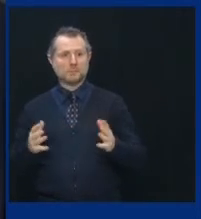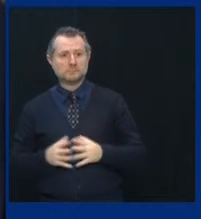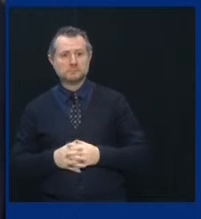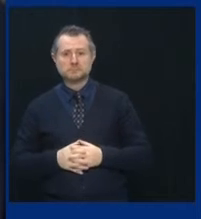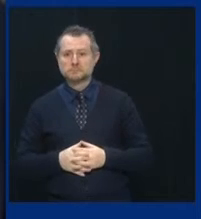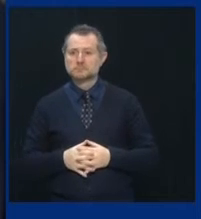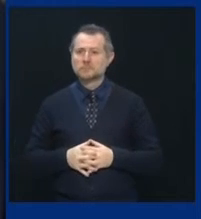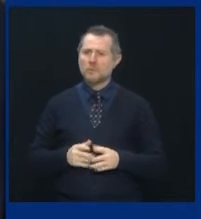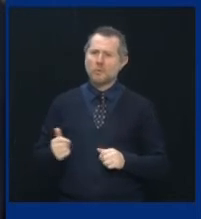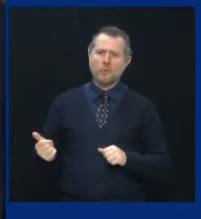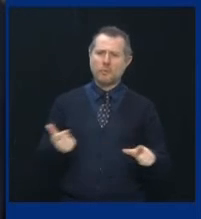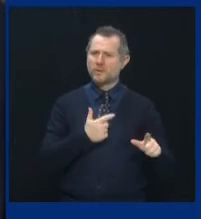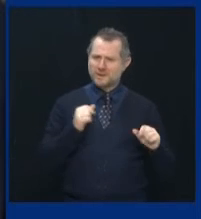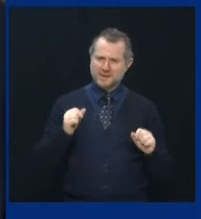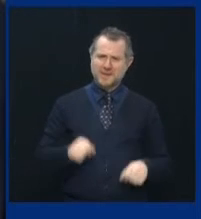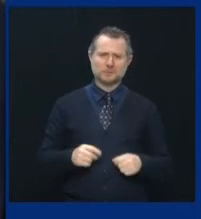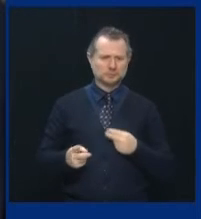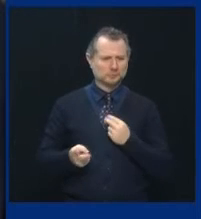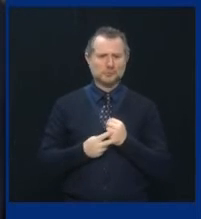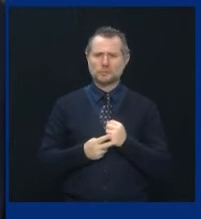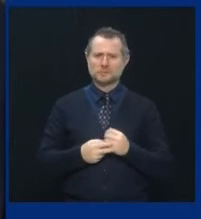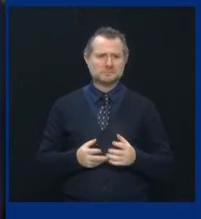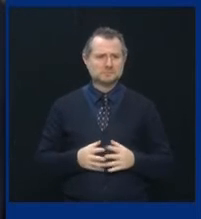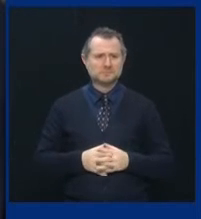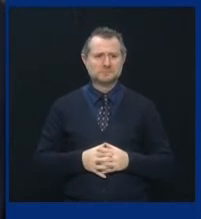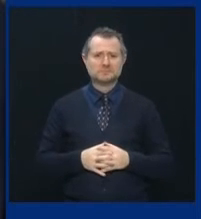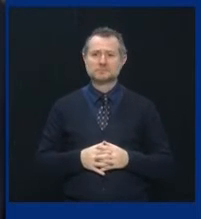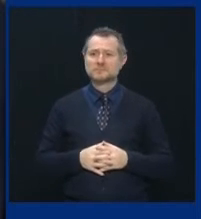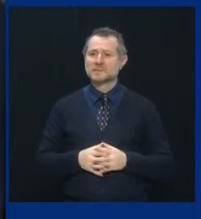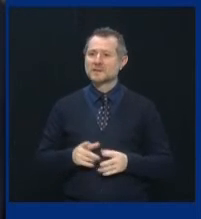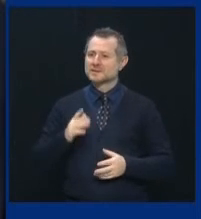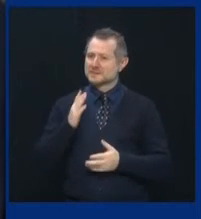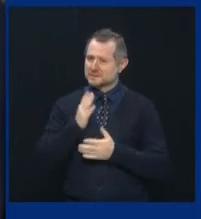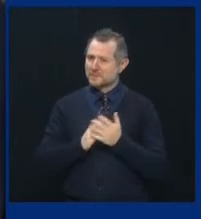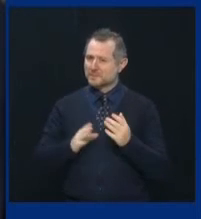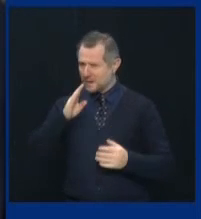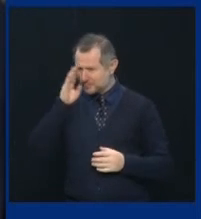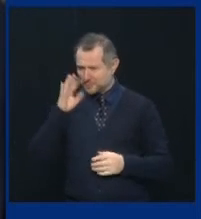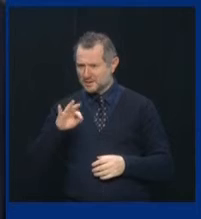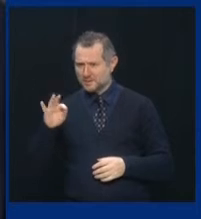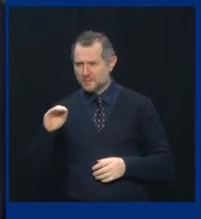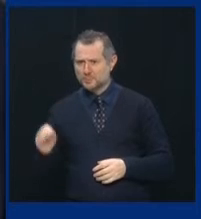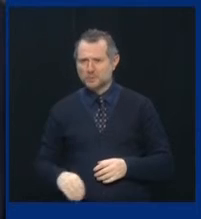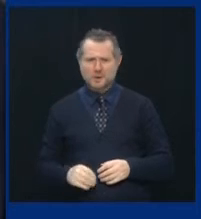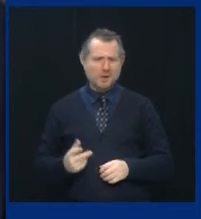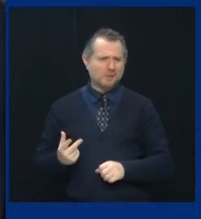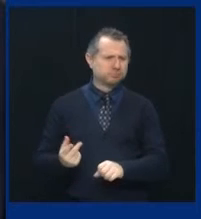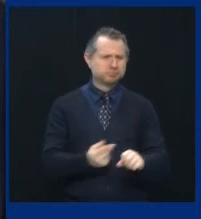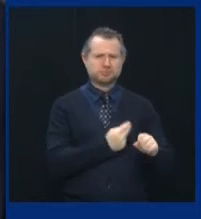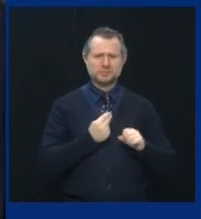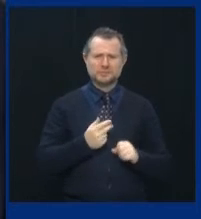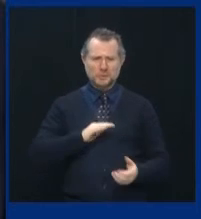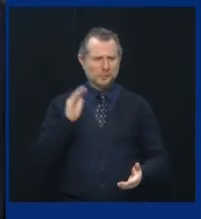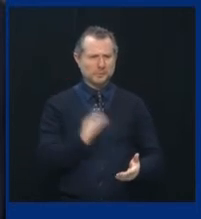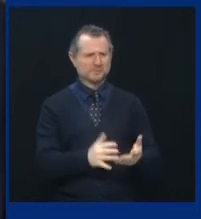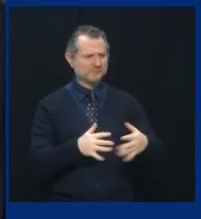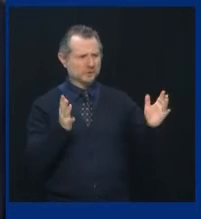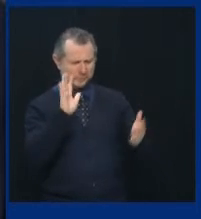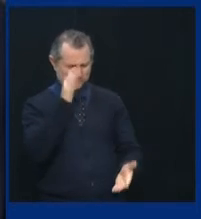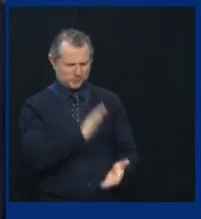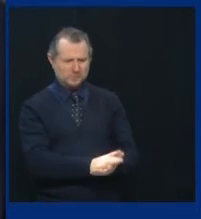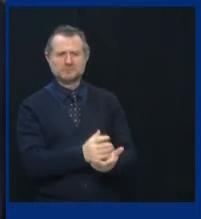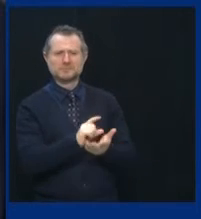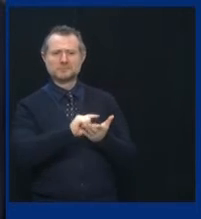storage capacity. Some are at 99%. Now, well, some people